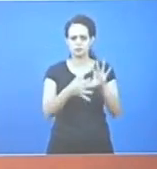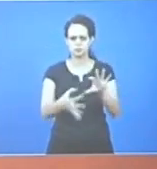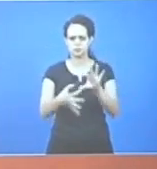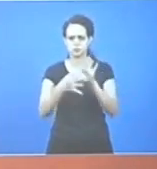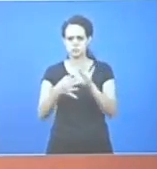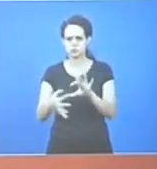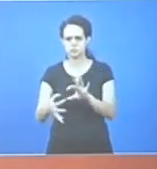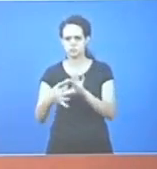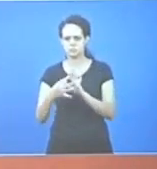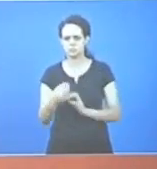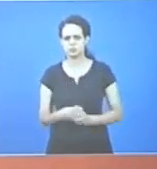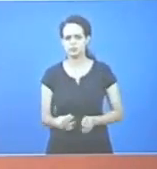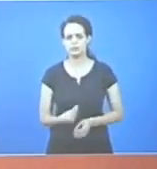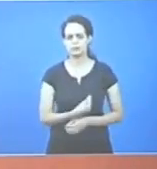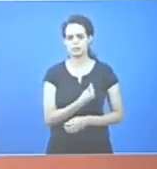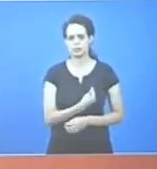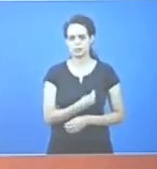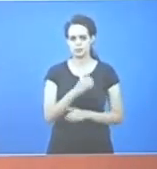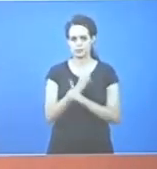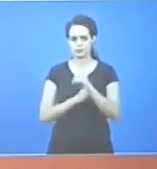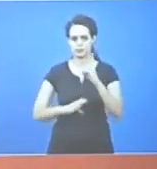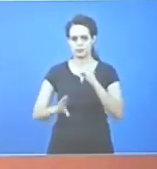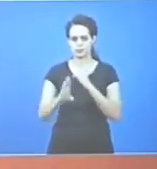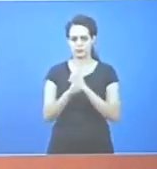are being participating with us.